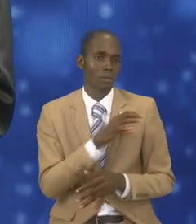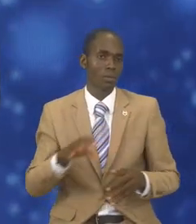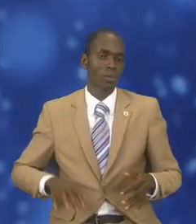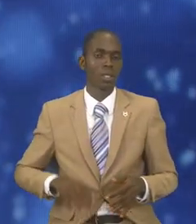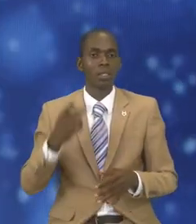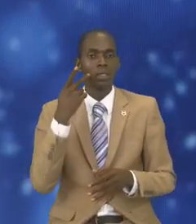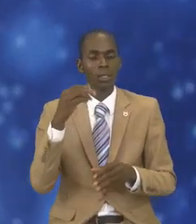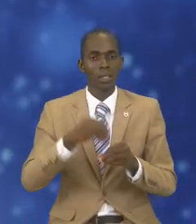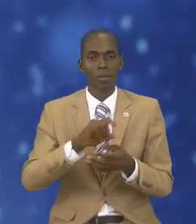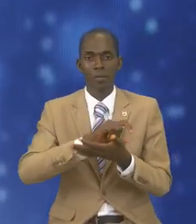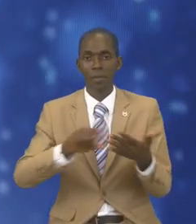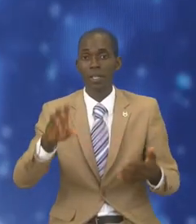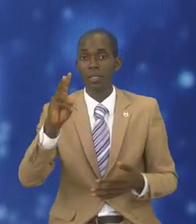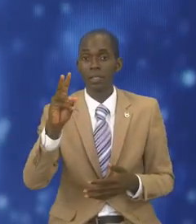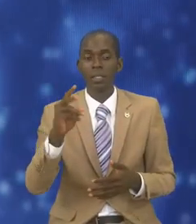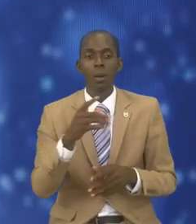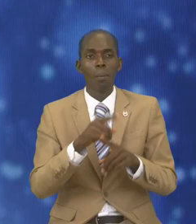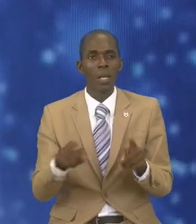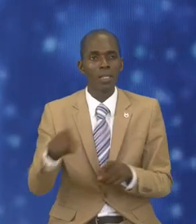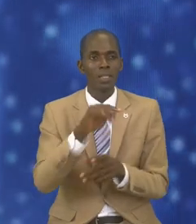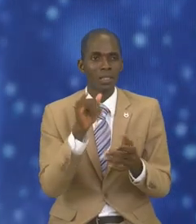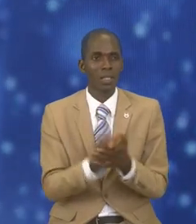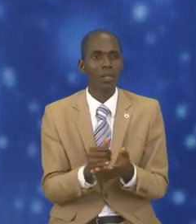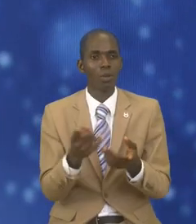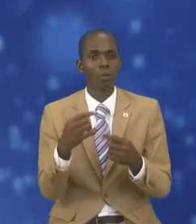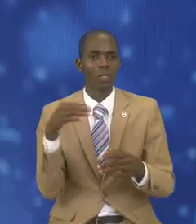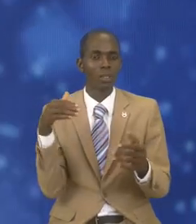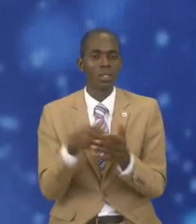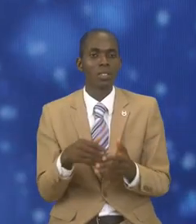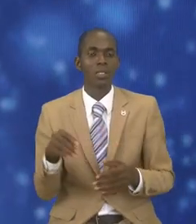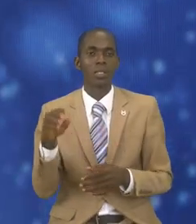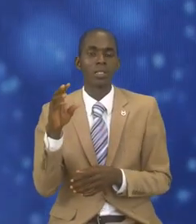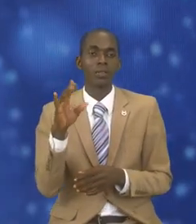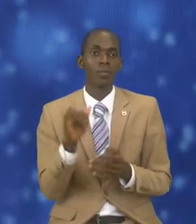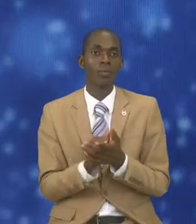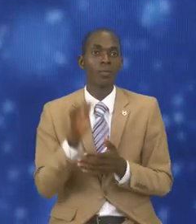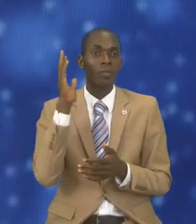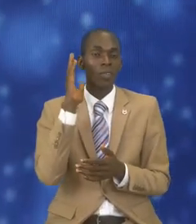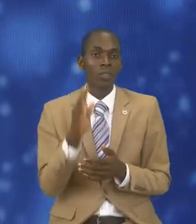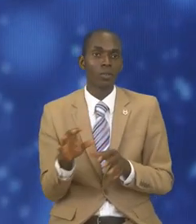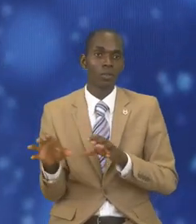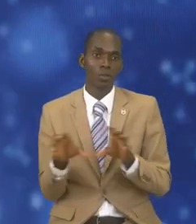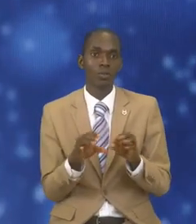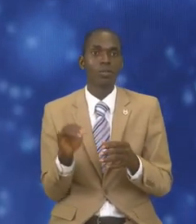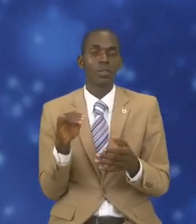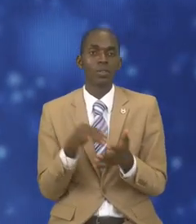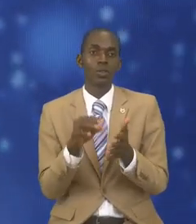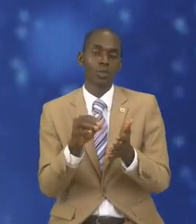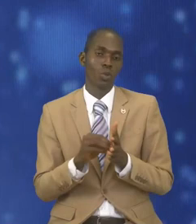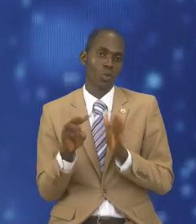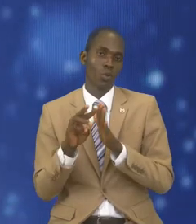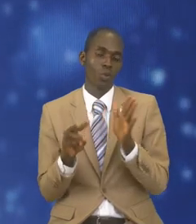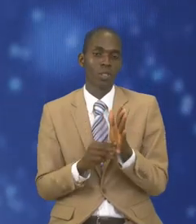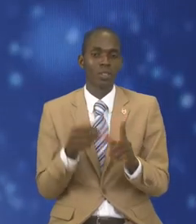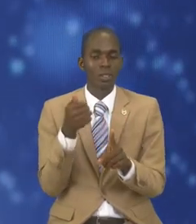16, but he that cometh against him shall do according to his own will,